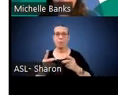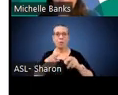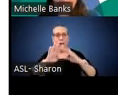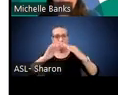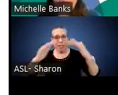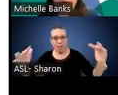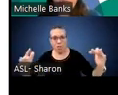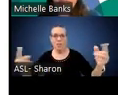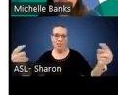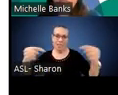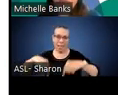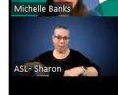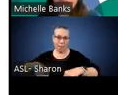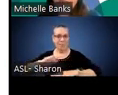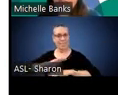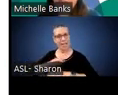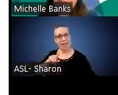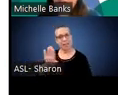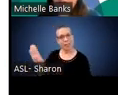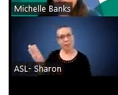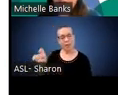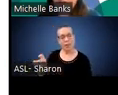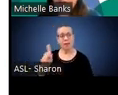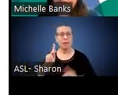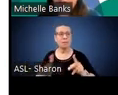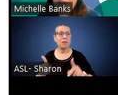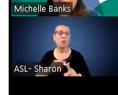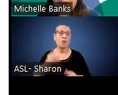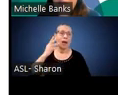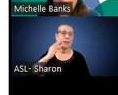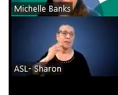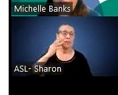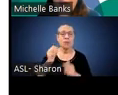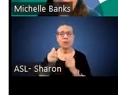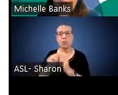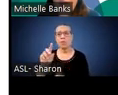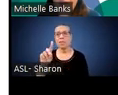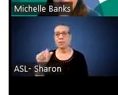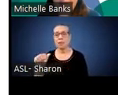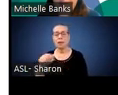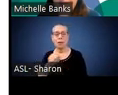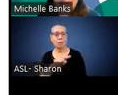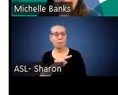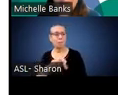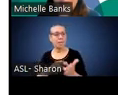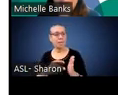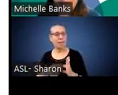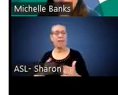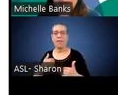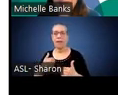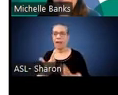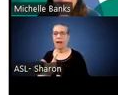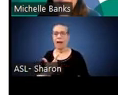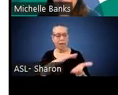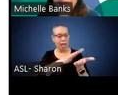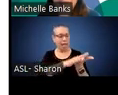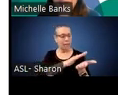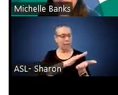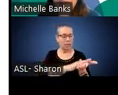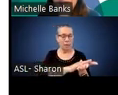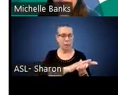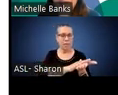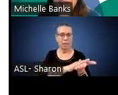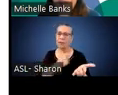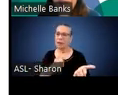needs. Persons with lived experience with a disability often acquire academic, technical, and